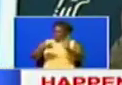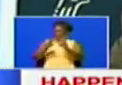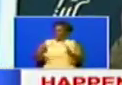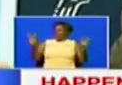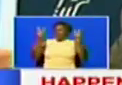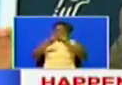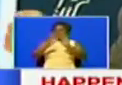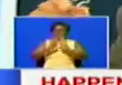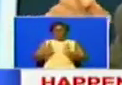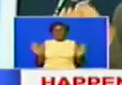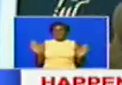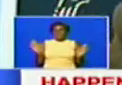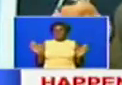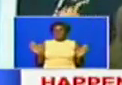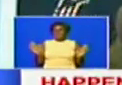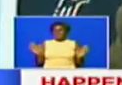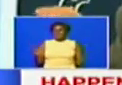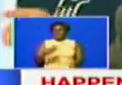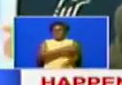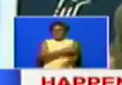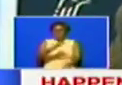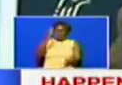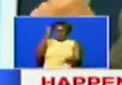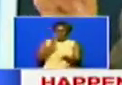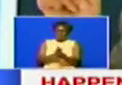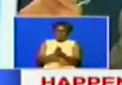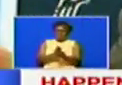far, that the capacity to prove every